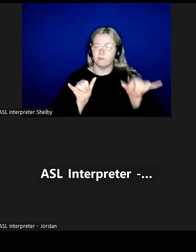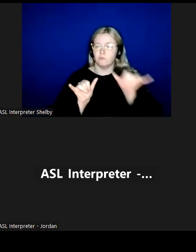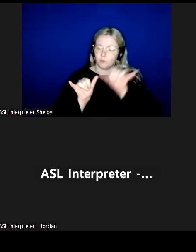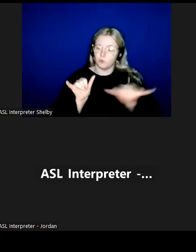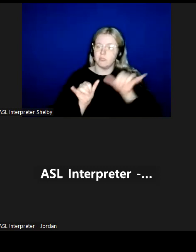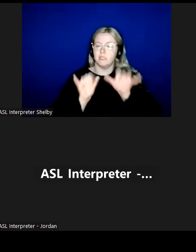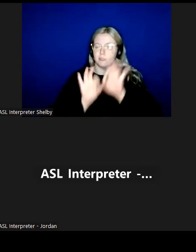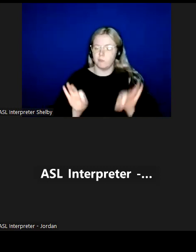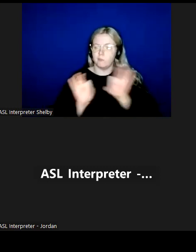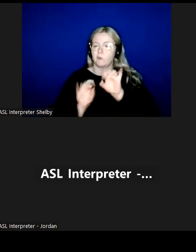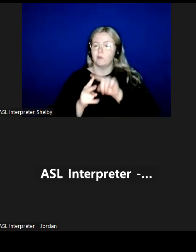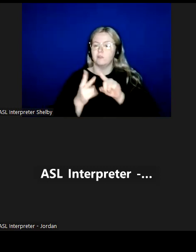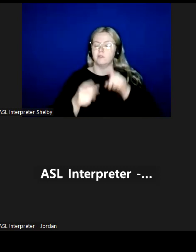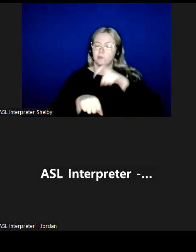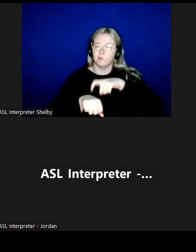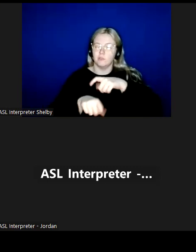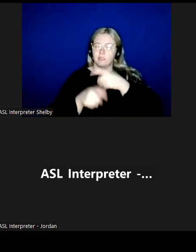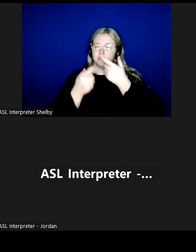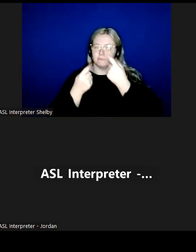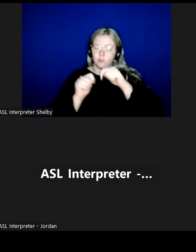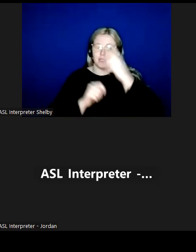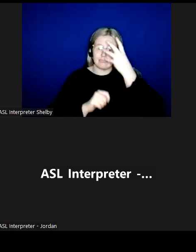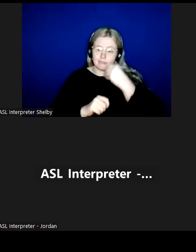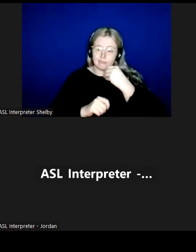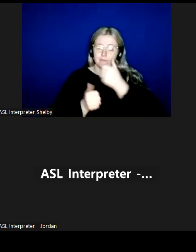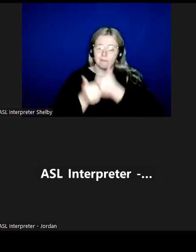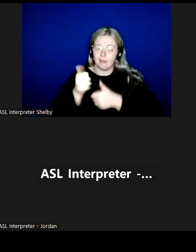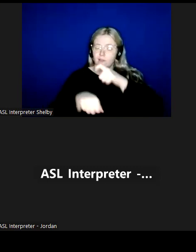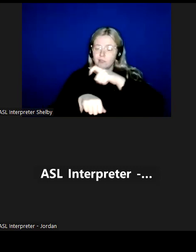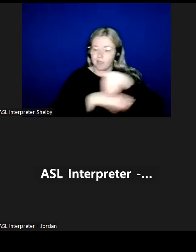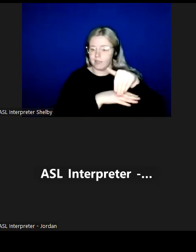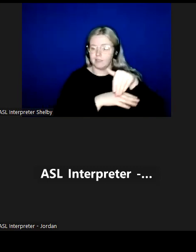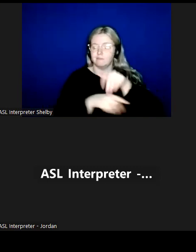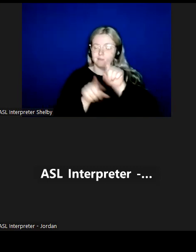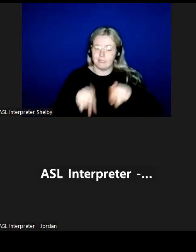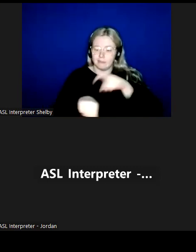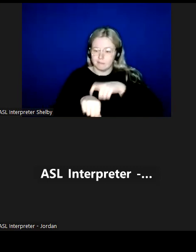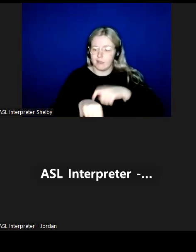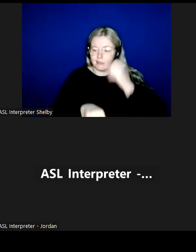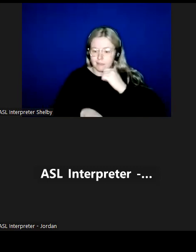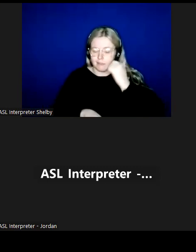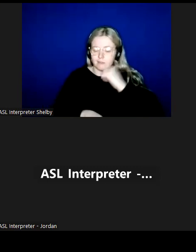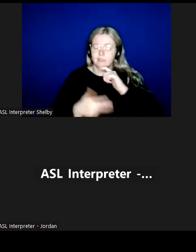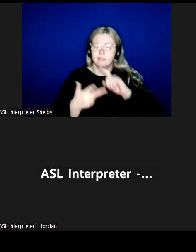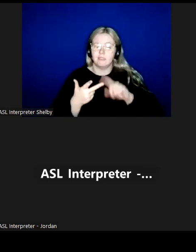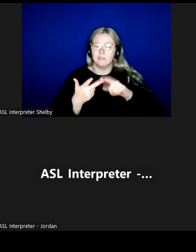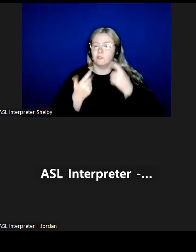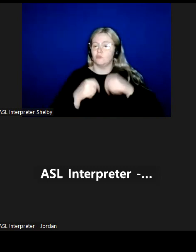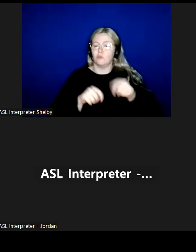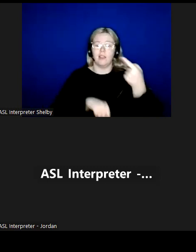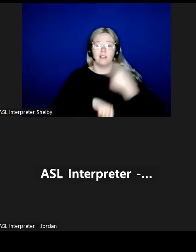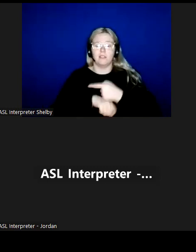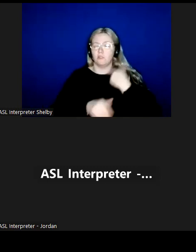go to bed at the same time every night, trying to carry out your day as normal as you possibly